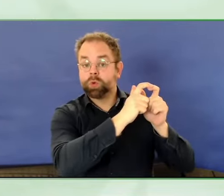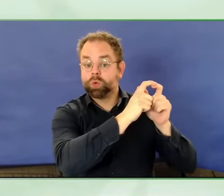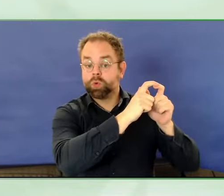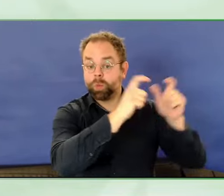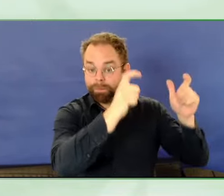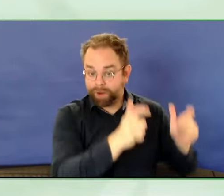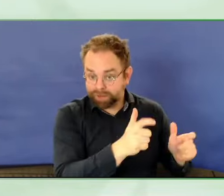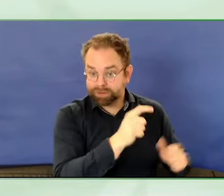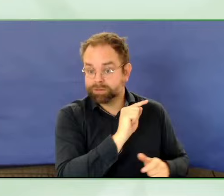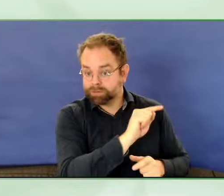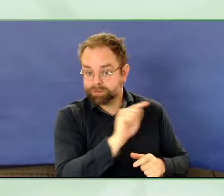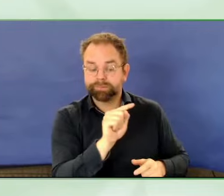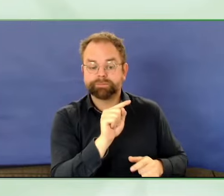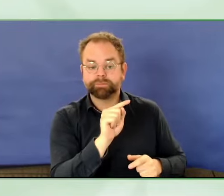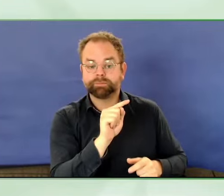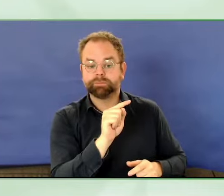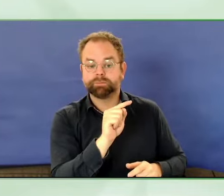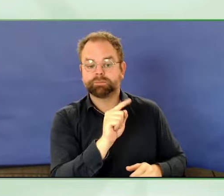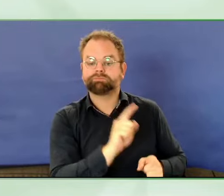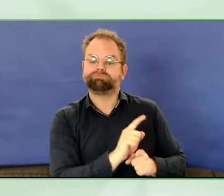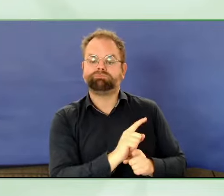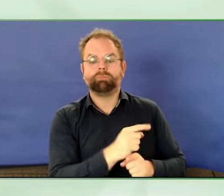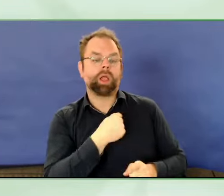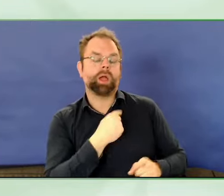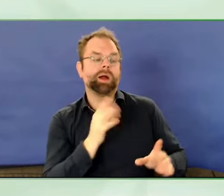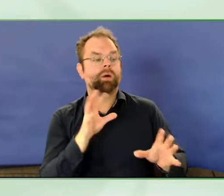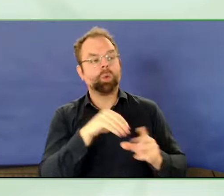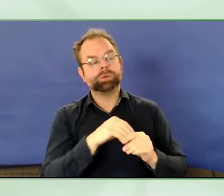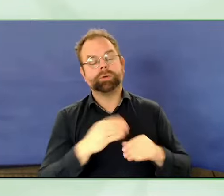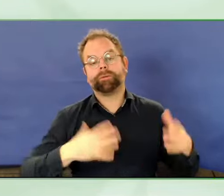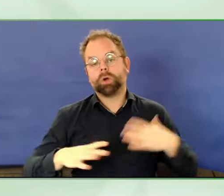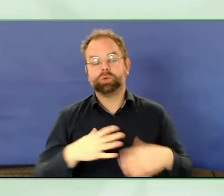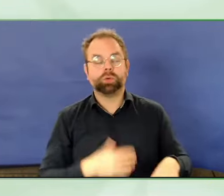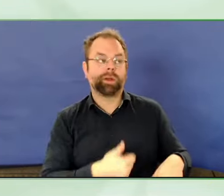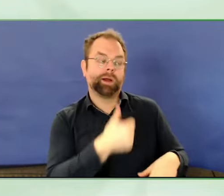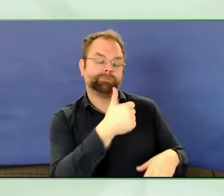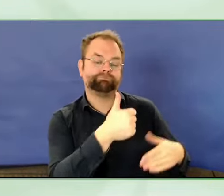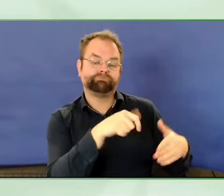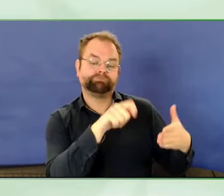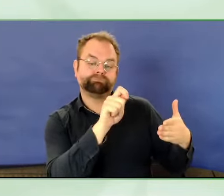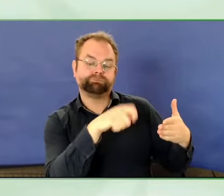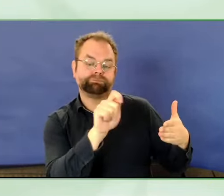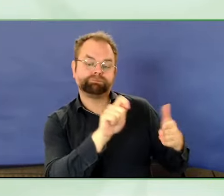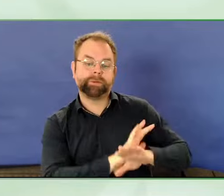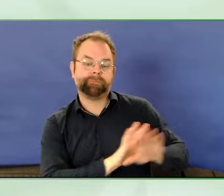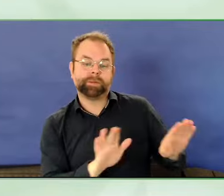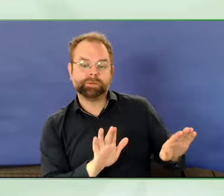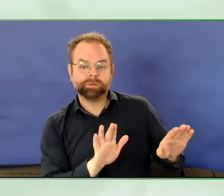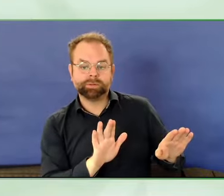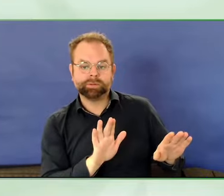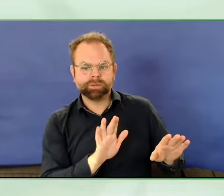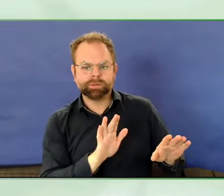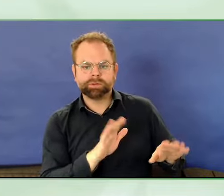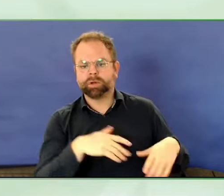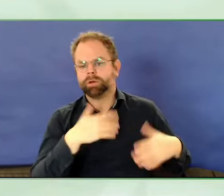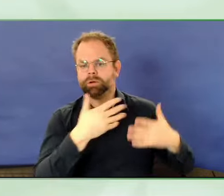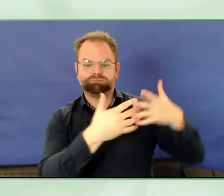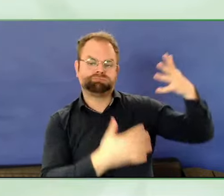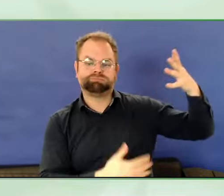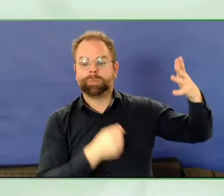long-lasting partnership, that this topic is not just seen like as a one-off initiative. It's a